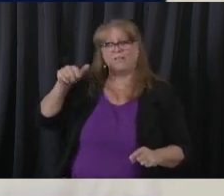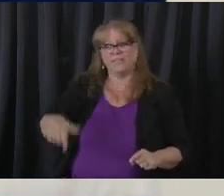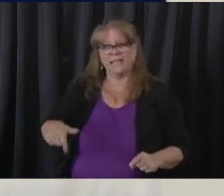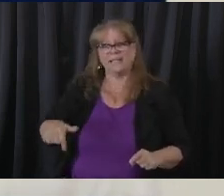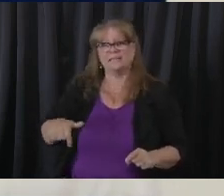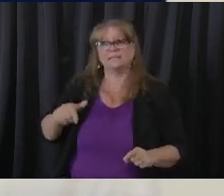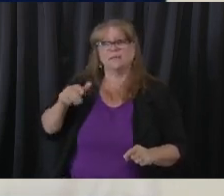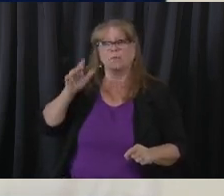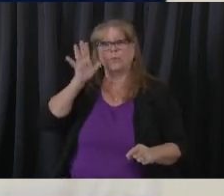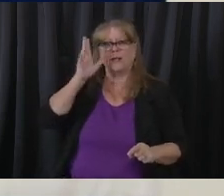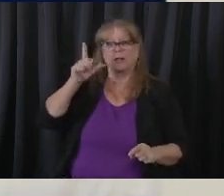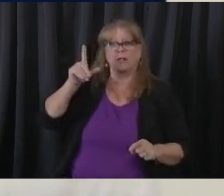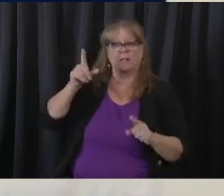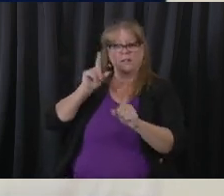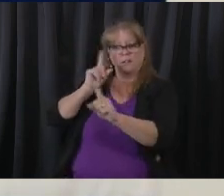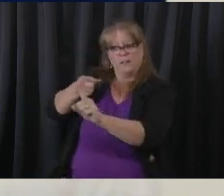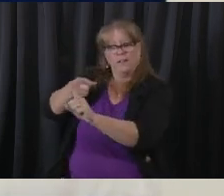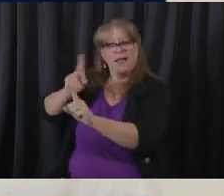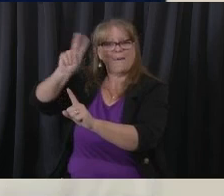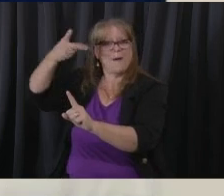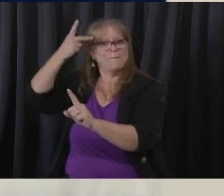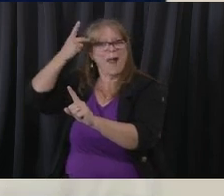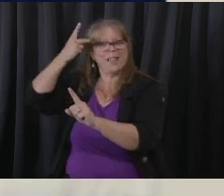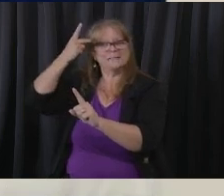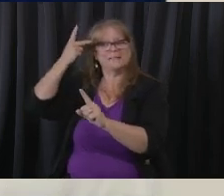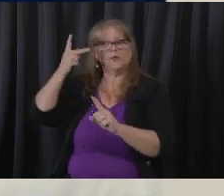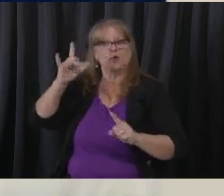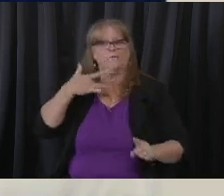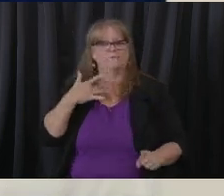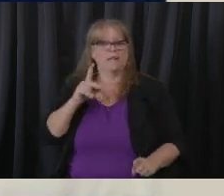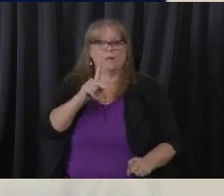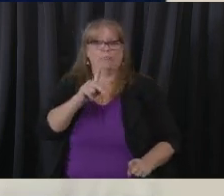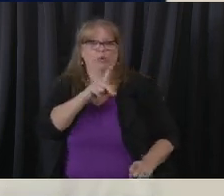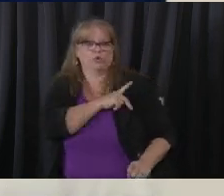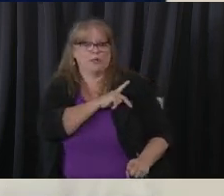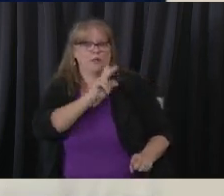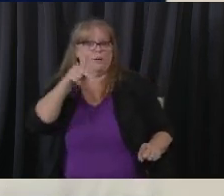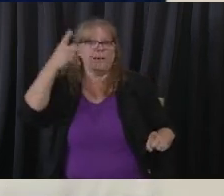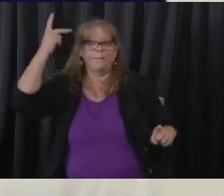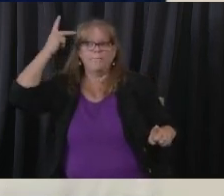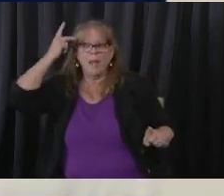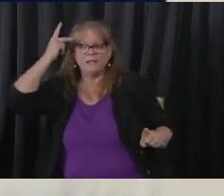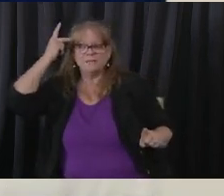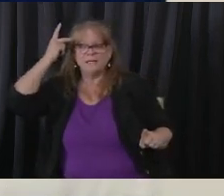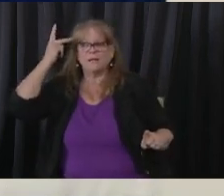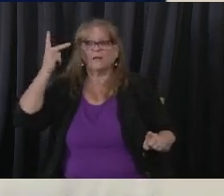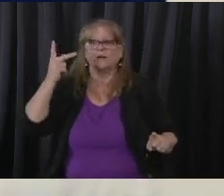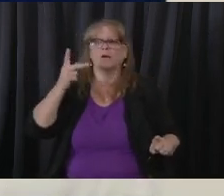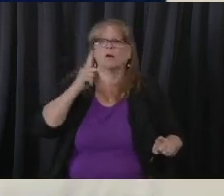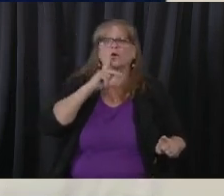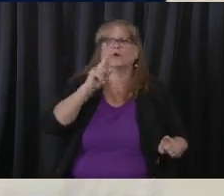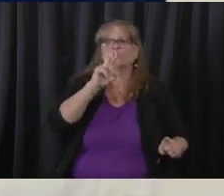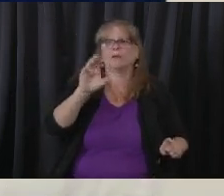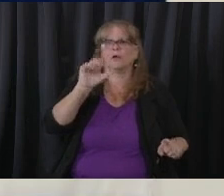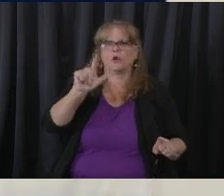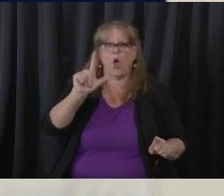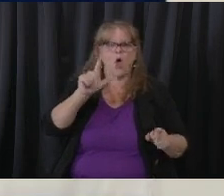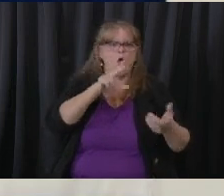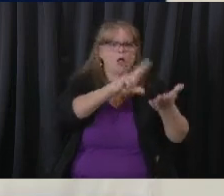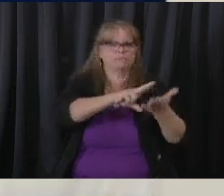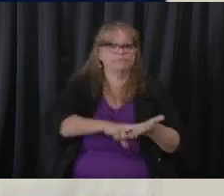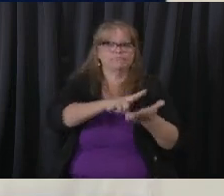personally political for you because of the recall effort over your handling of the coronavirus. Do you get a sense that, what is your frustration level